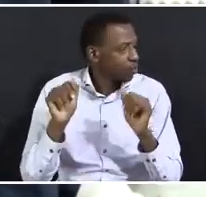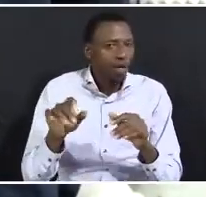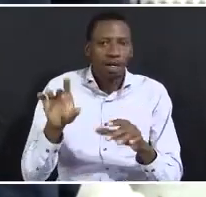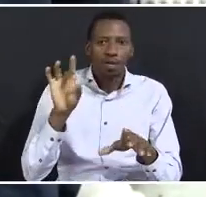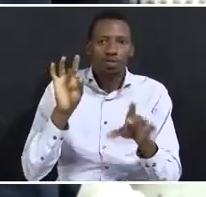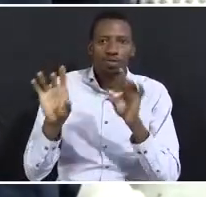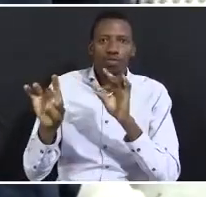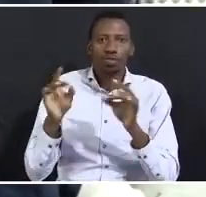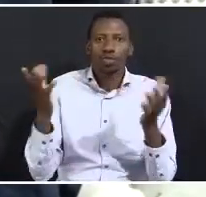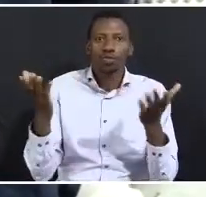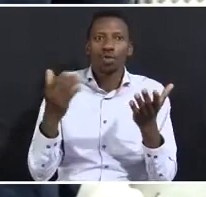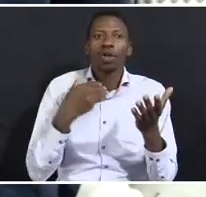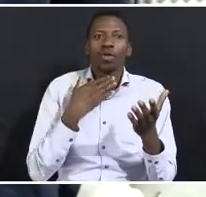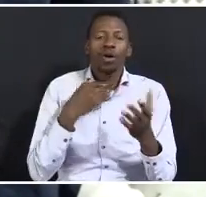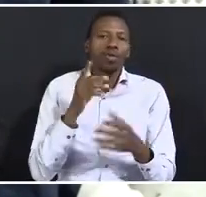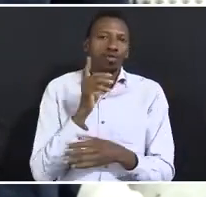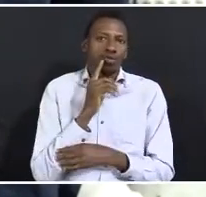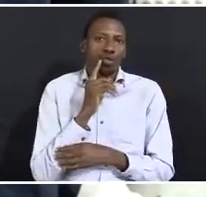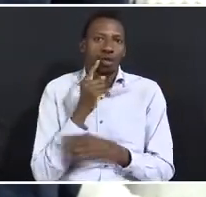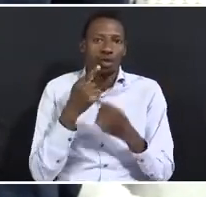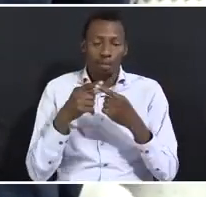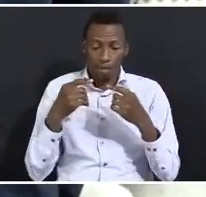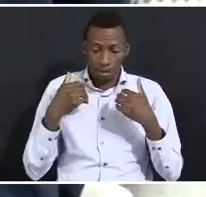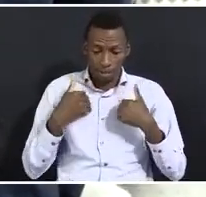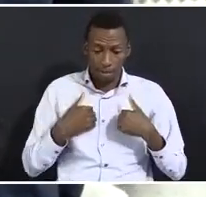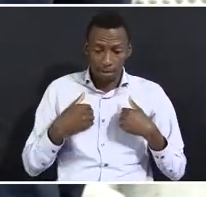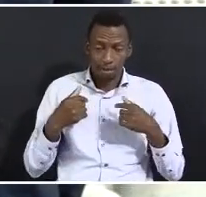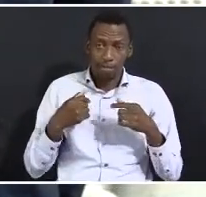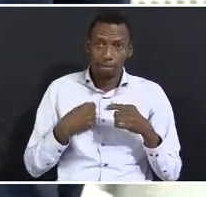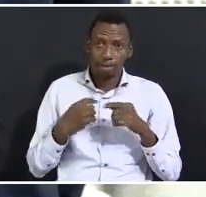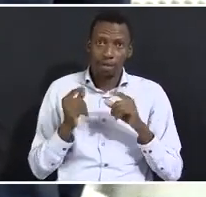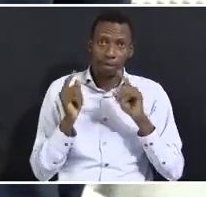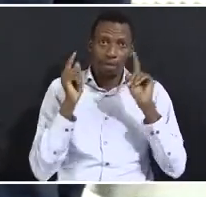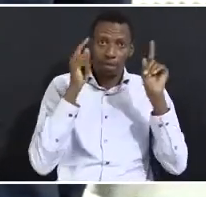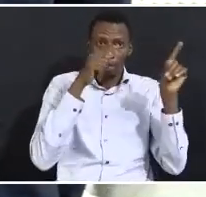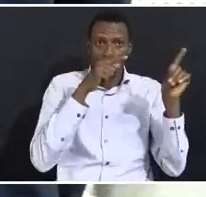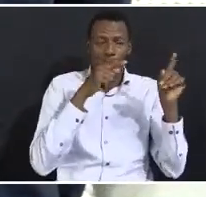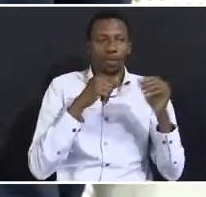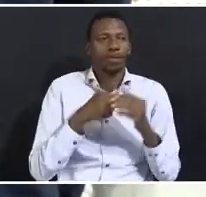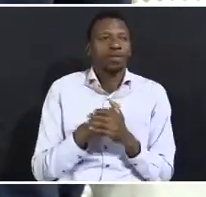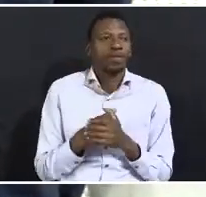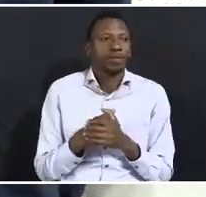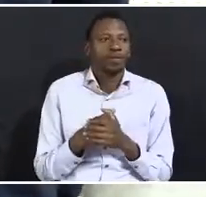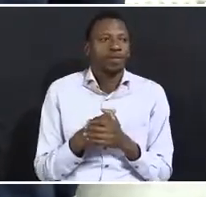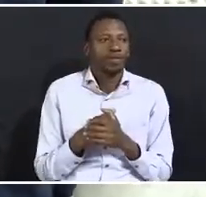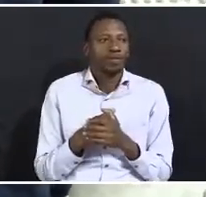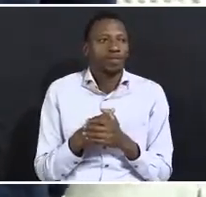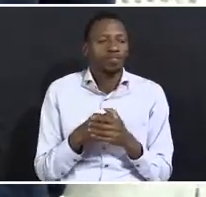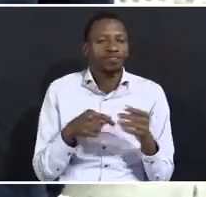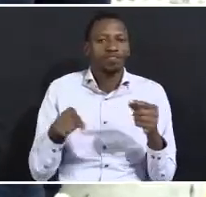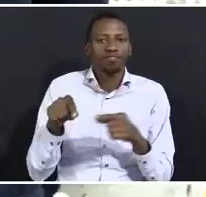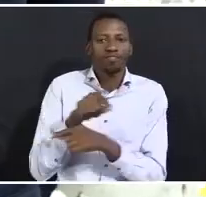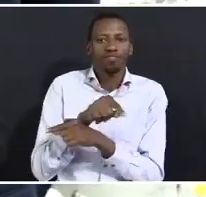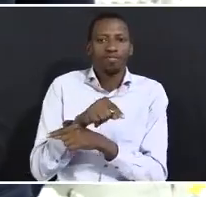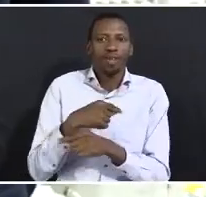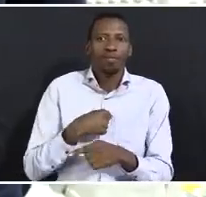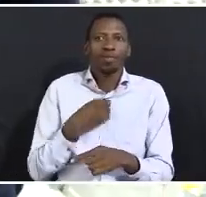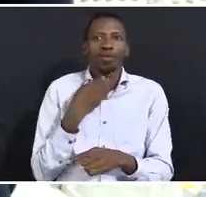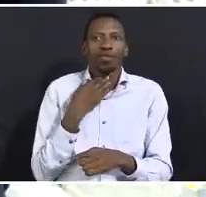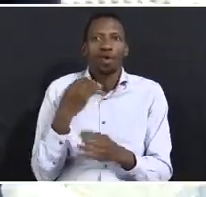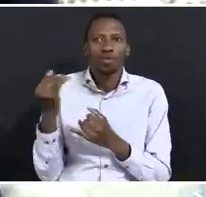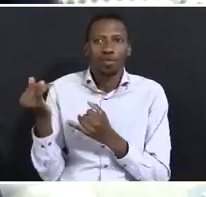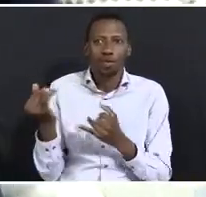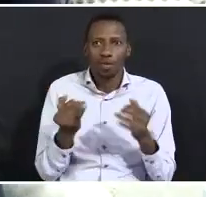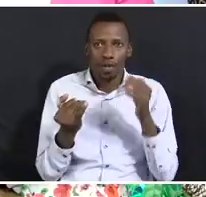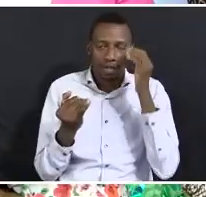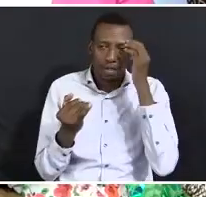you want to be tomorrow, but personally I'll be alternating. Are we together? So I want to invite